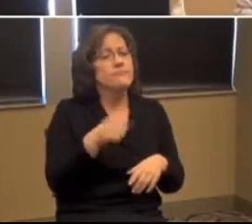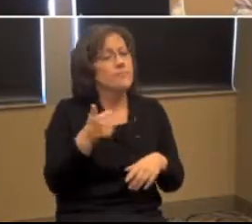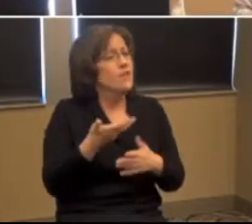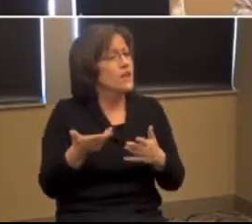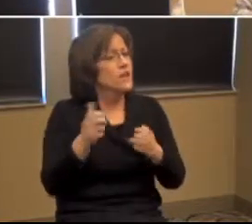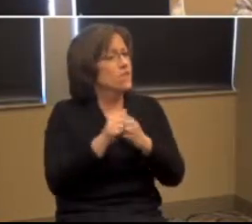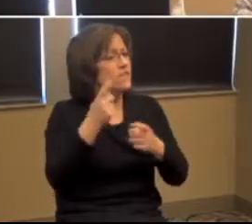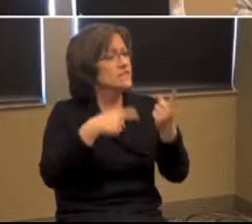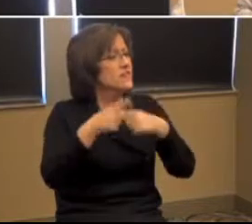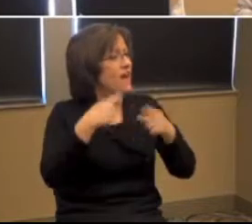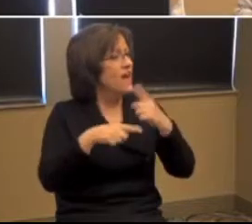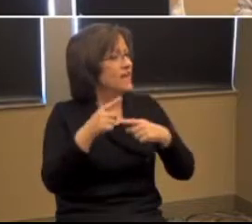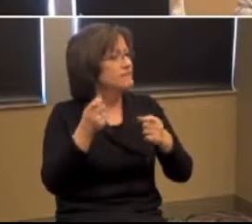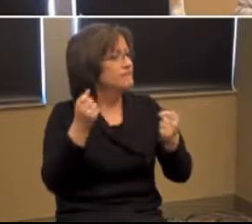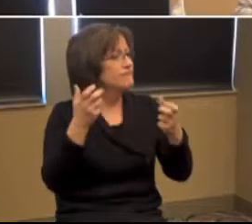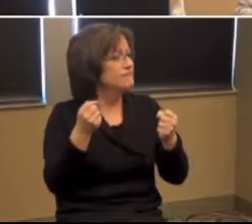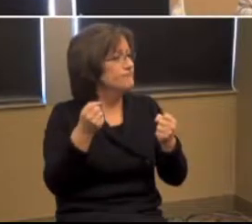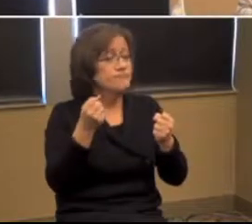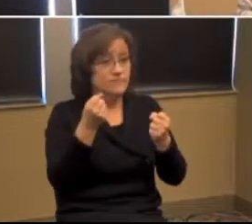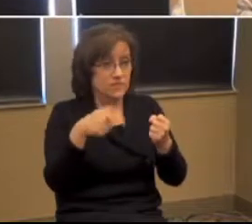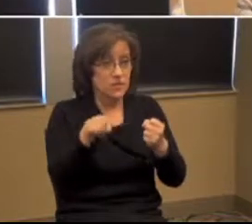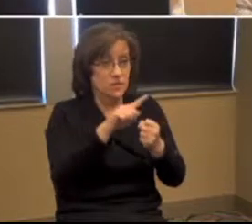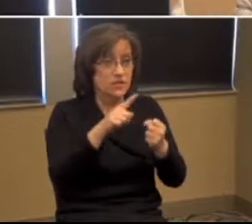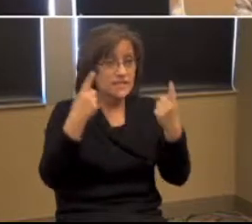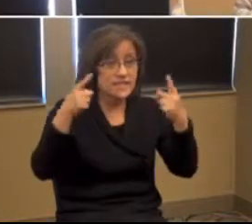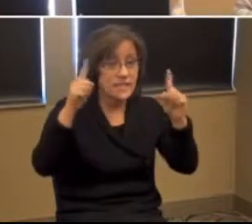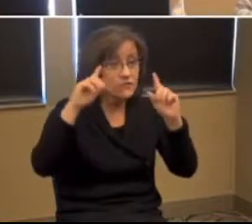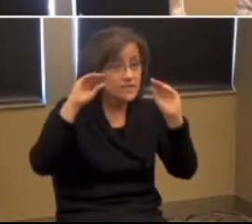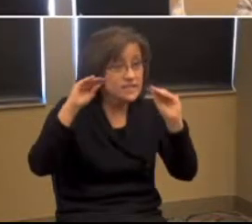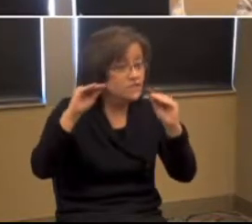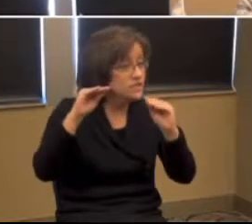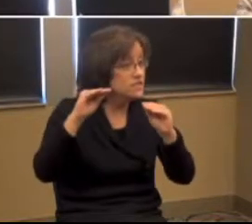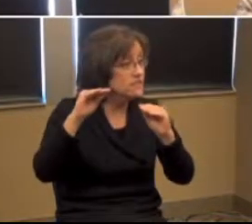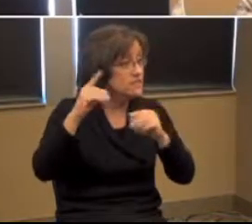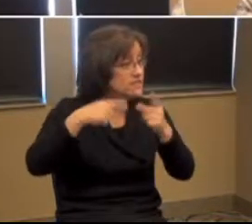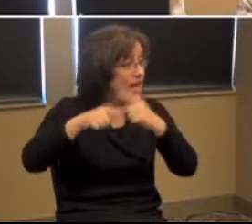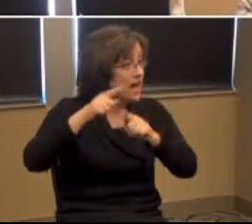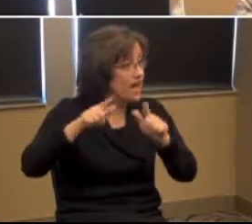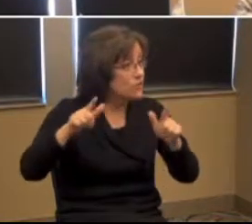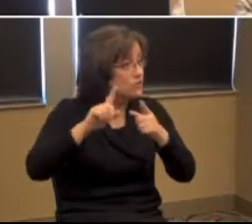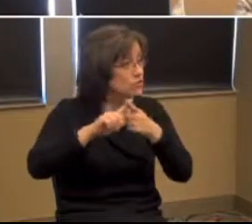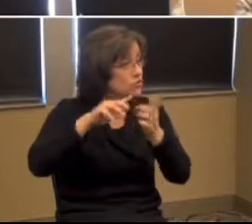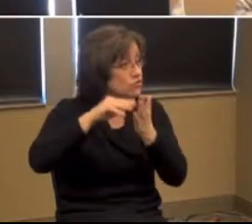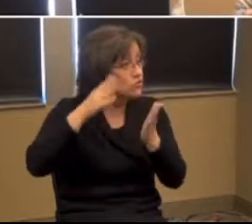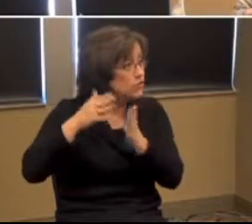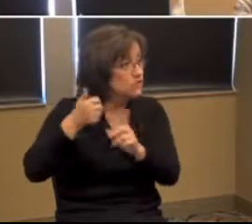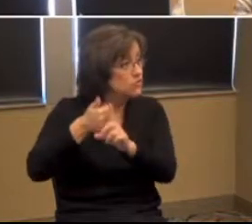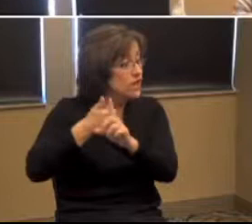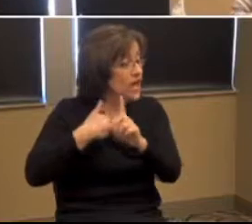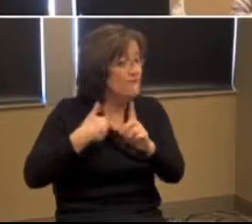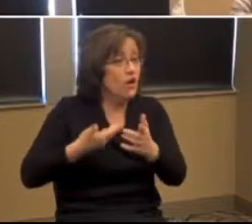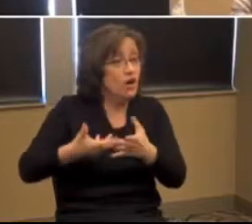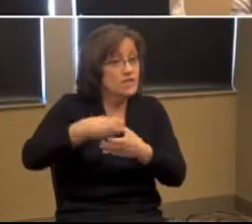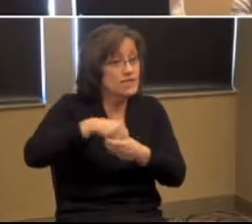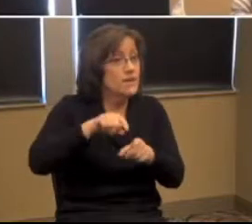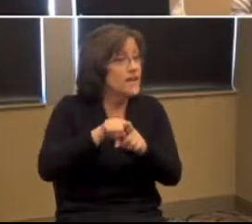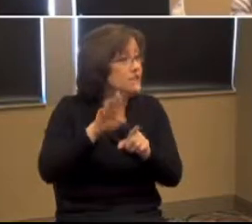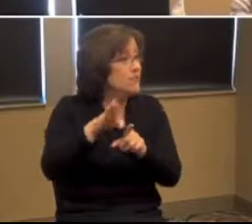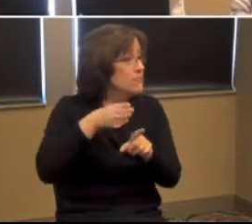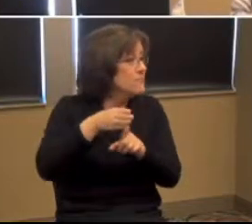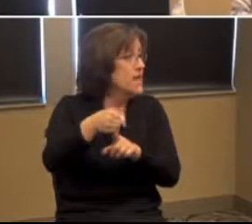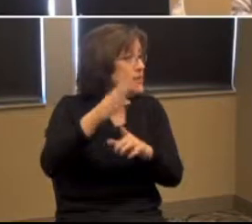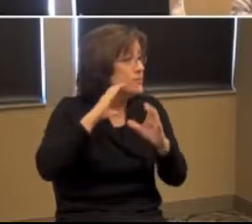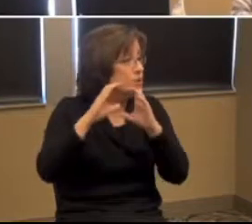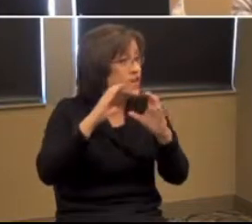very successful teaching sign to students with autism as their main